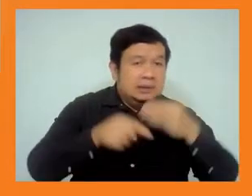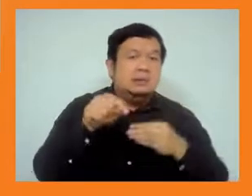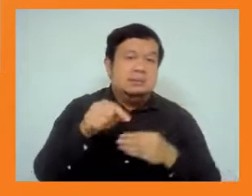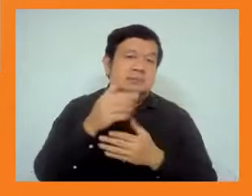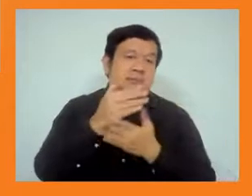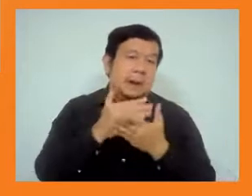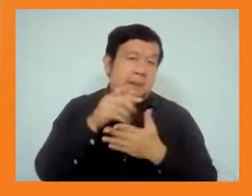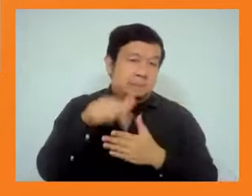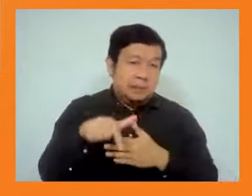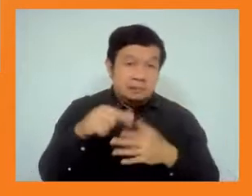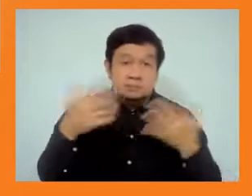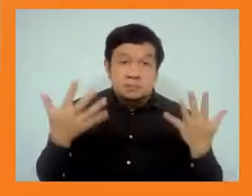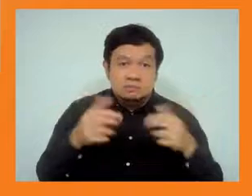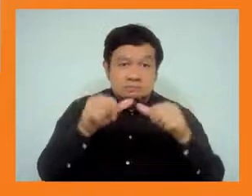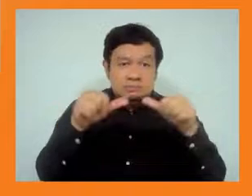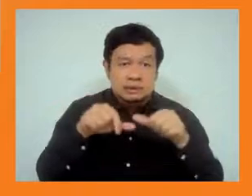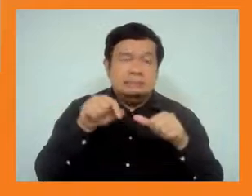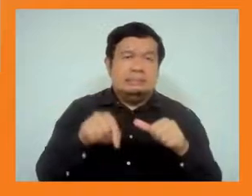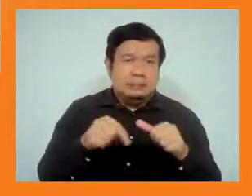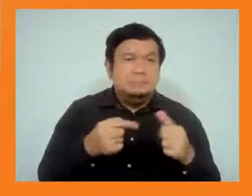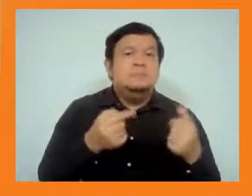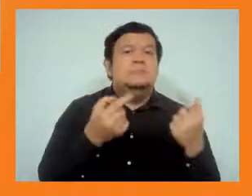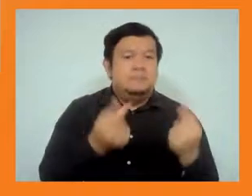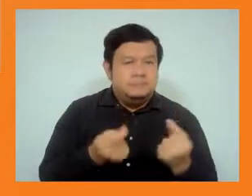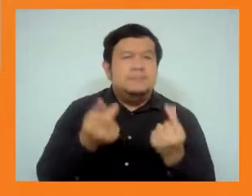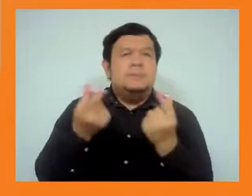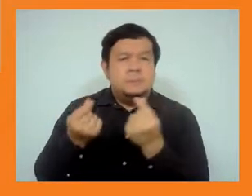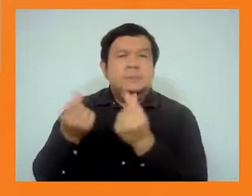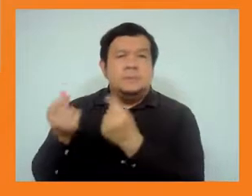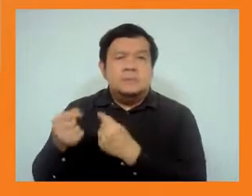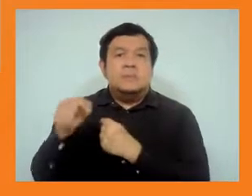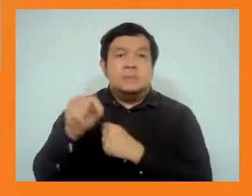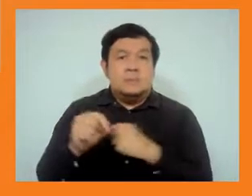this project. Next slide, please.